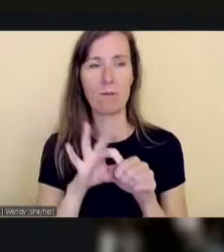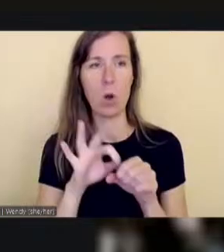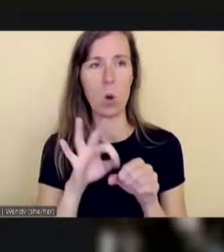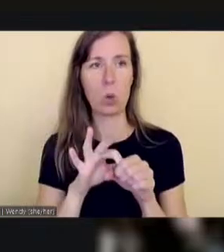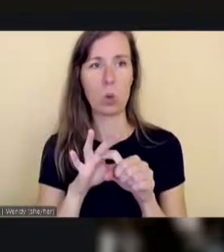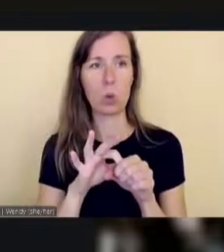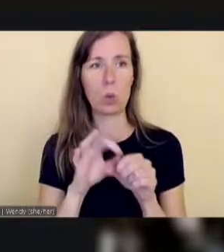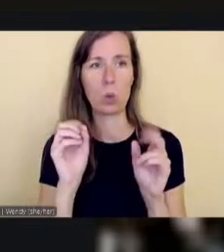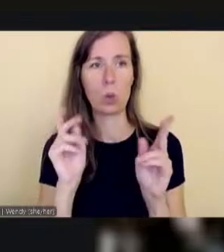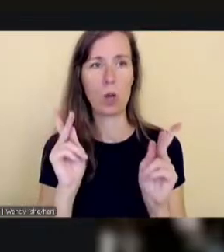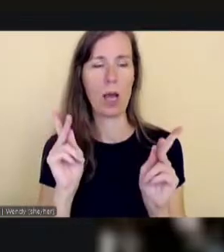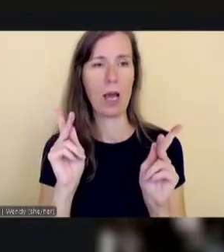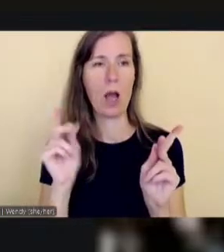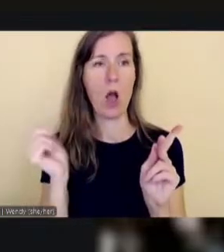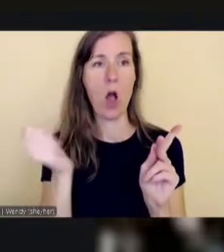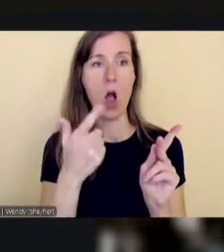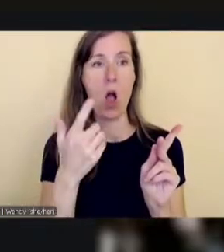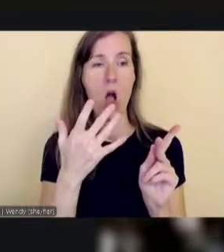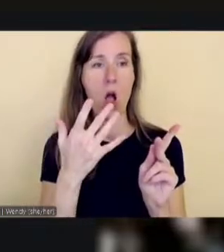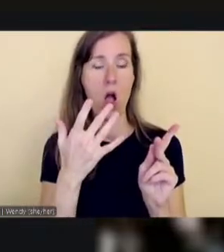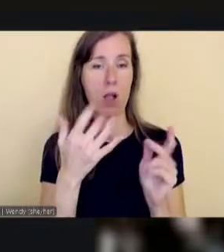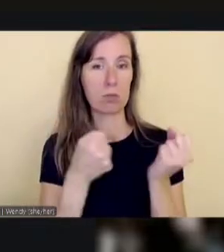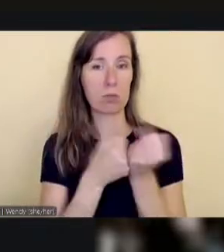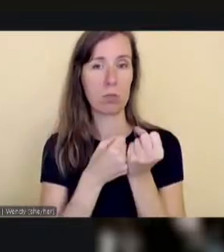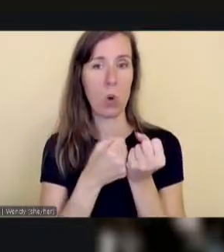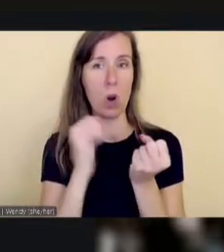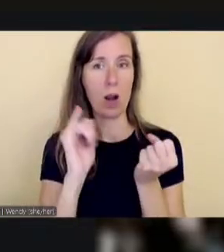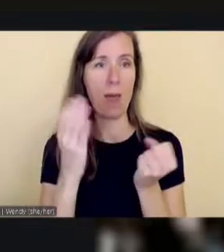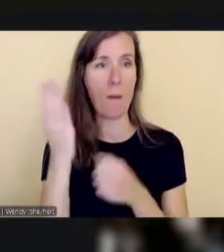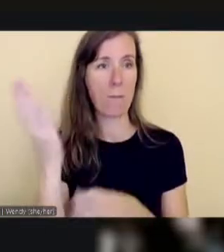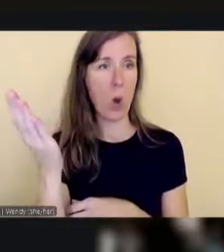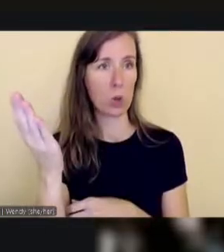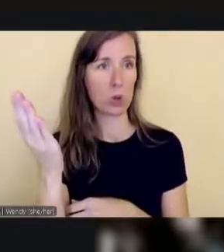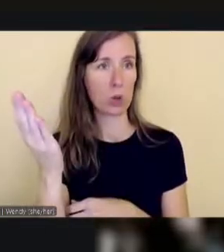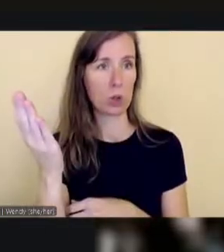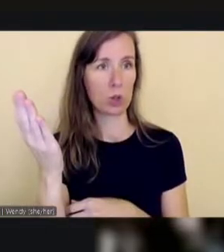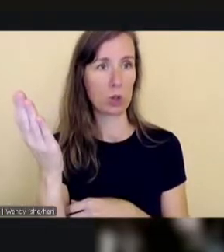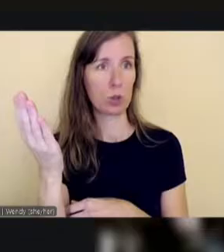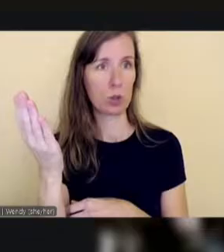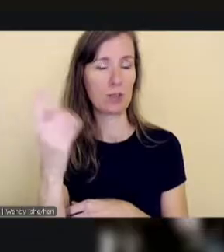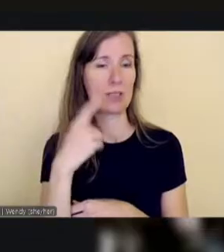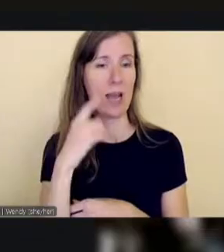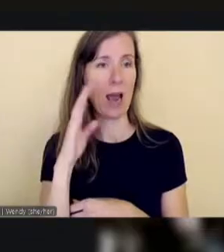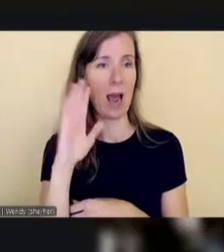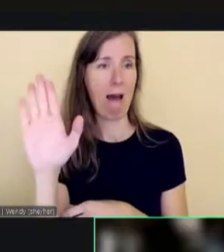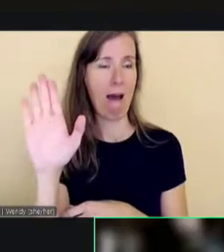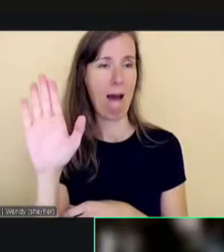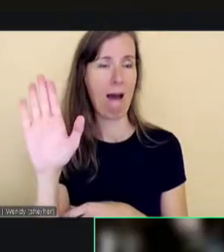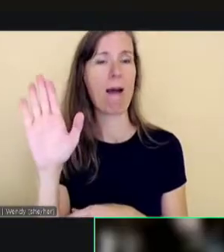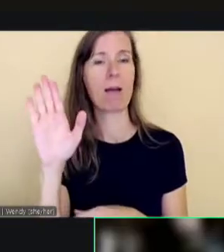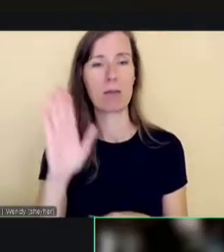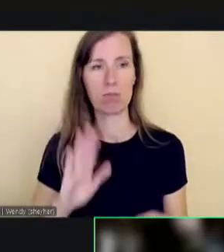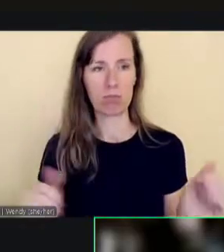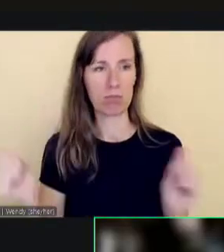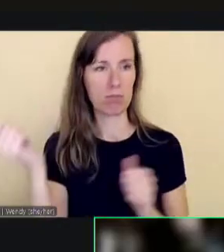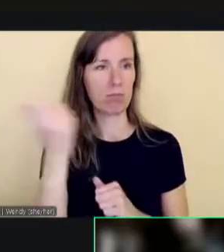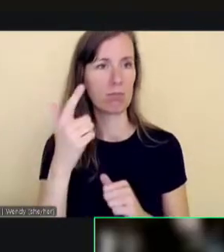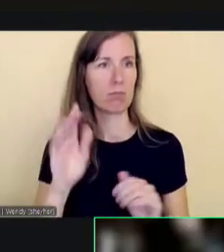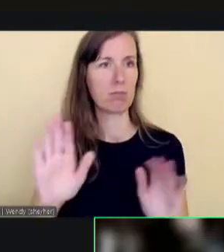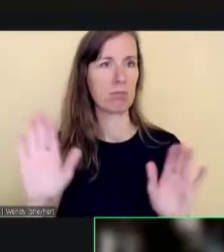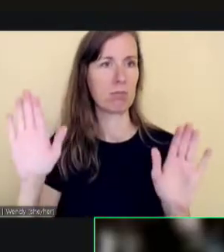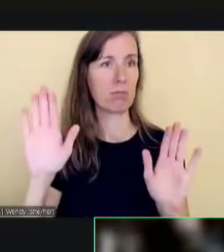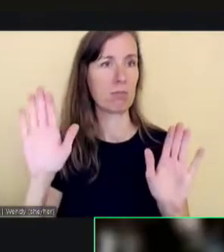Okay. All those in favor of the motion signify by saying aye. Aye.